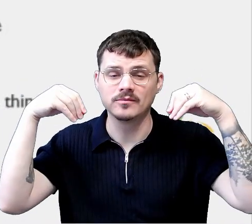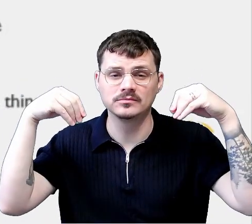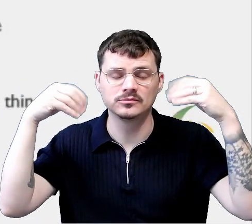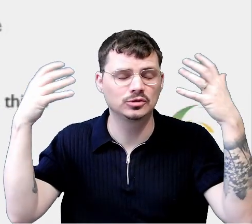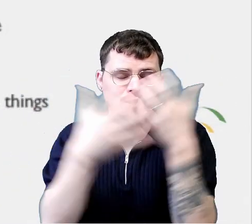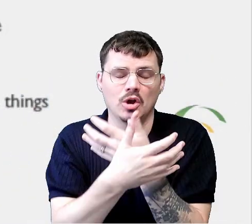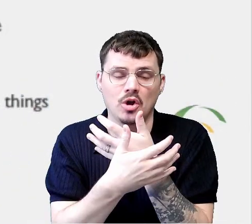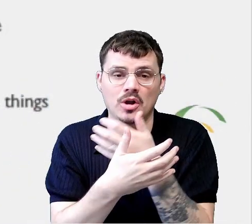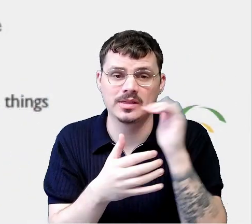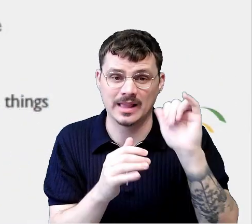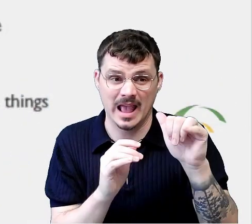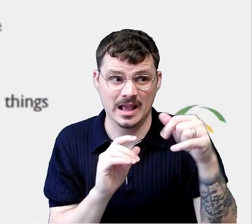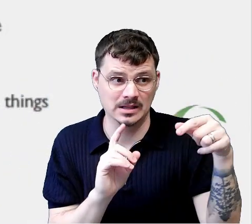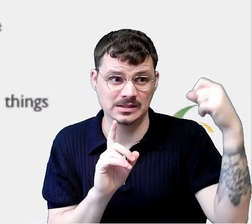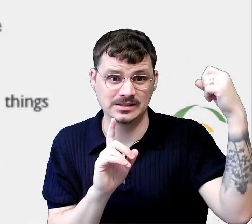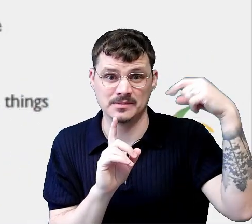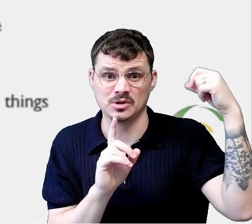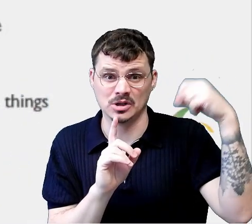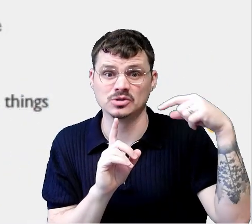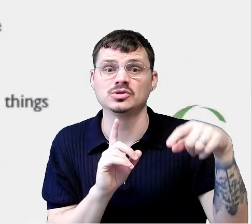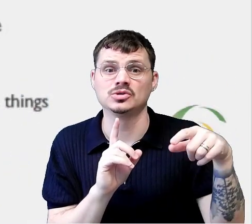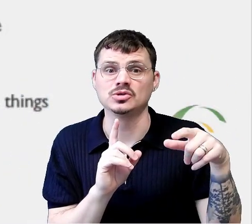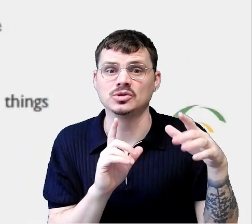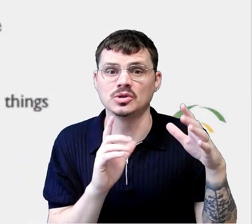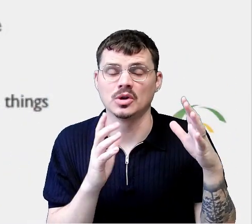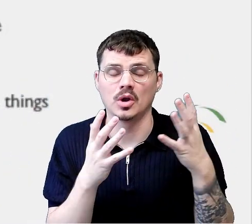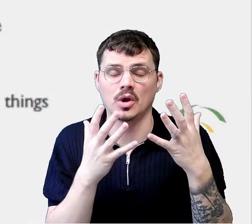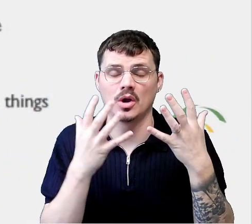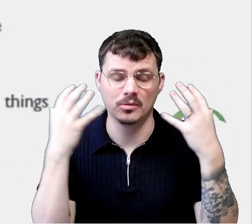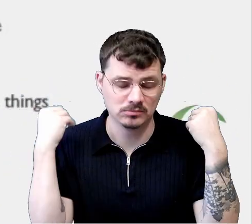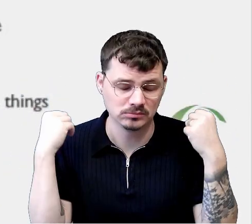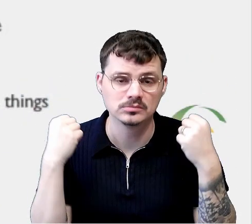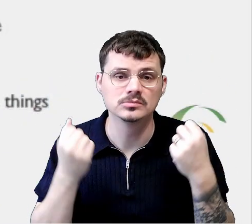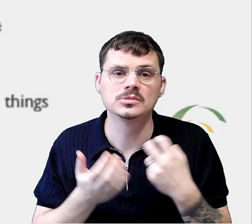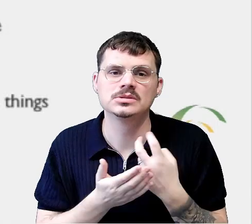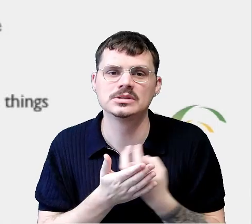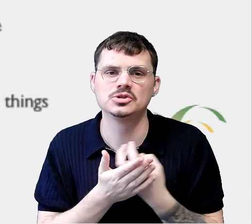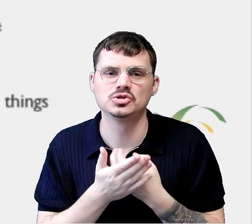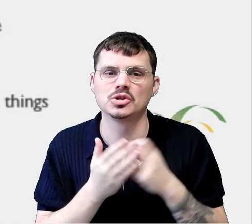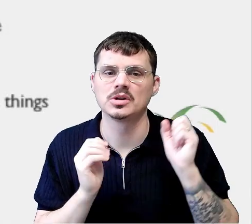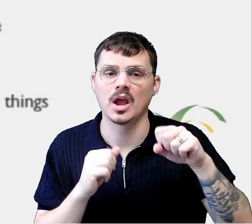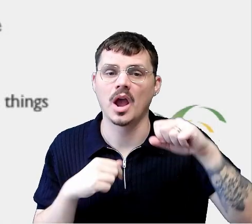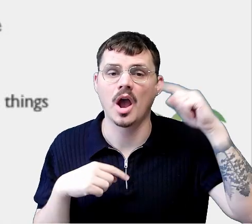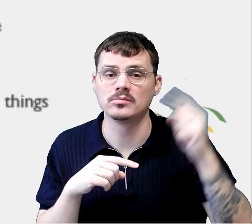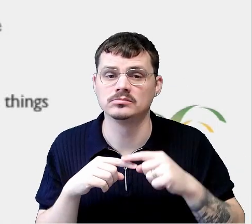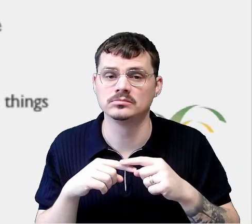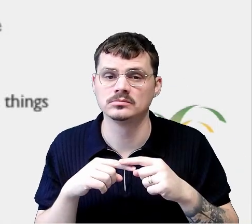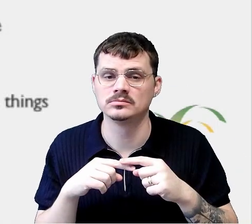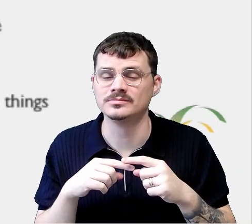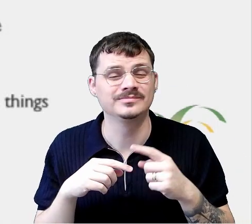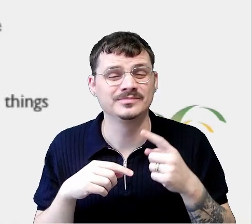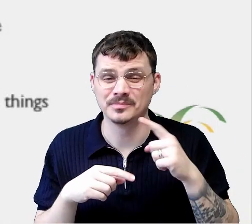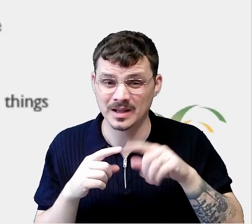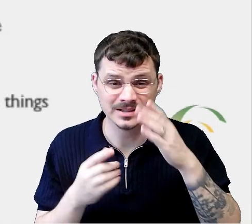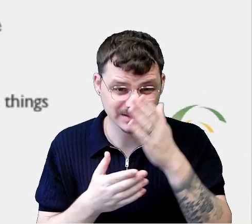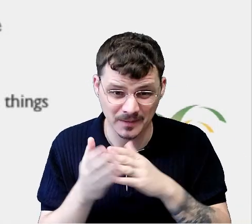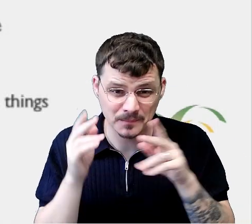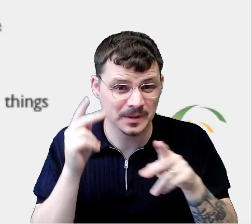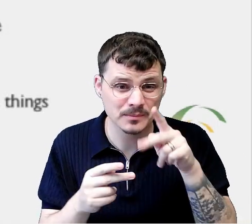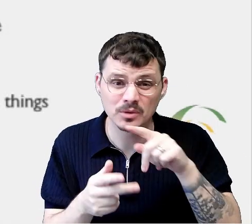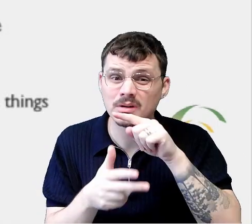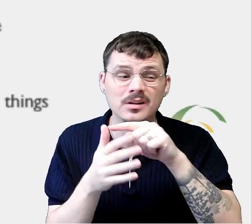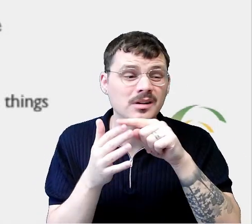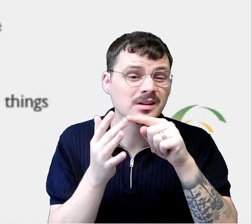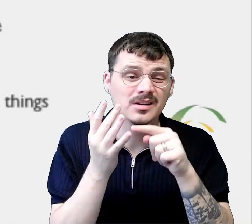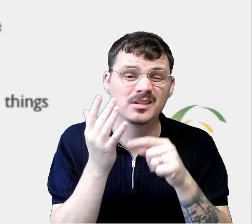getting that kind of stimulation removed can help shorten a seizure. And for some people, none of that stuff works at